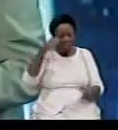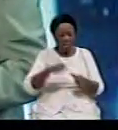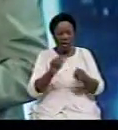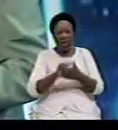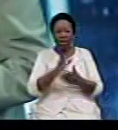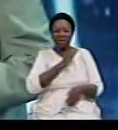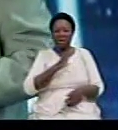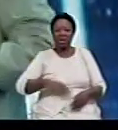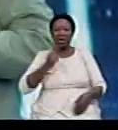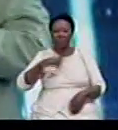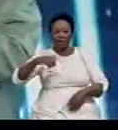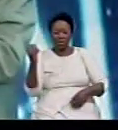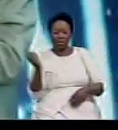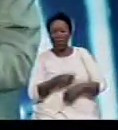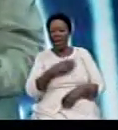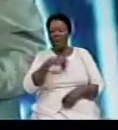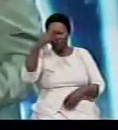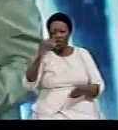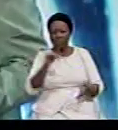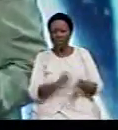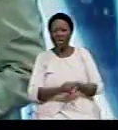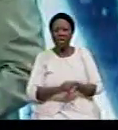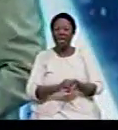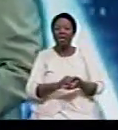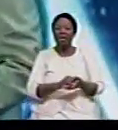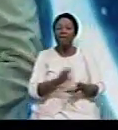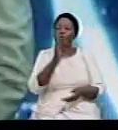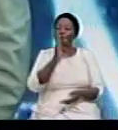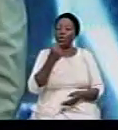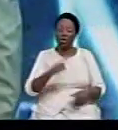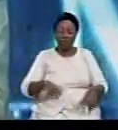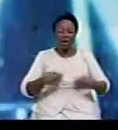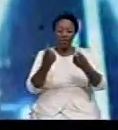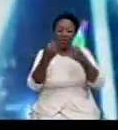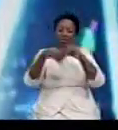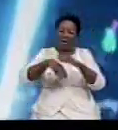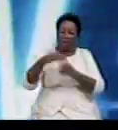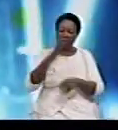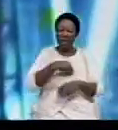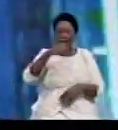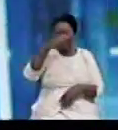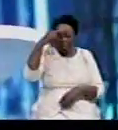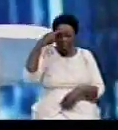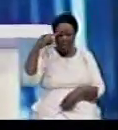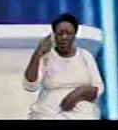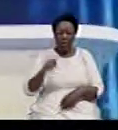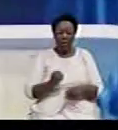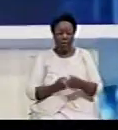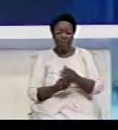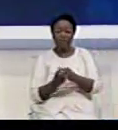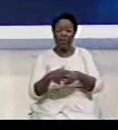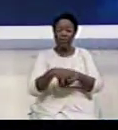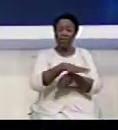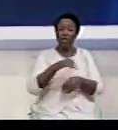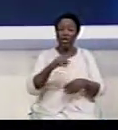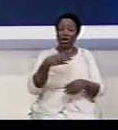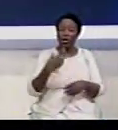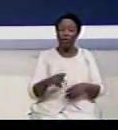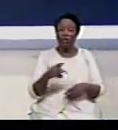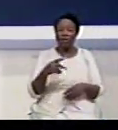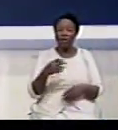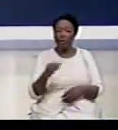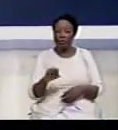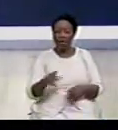of that, the water of life comes out. And it becomes the fountain of living